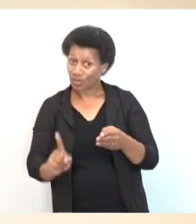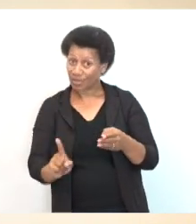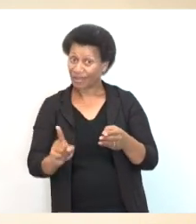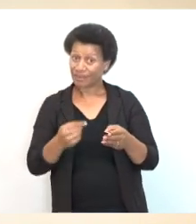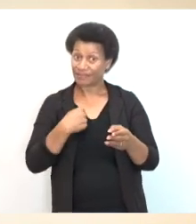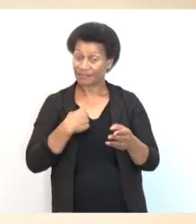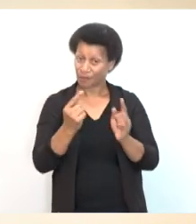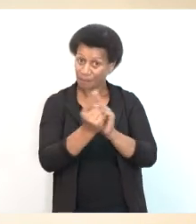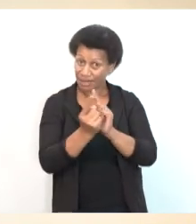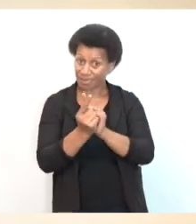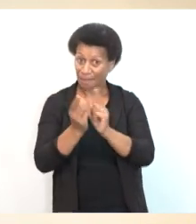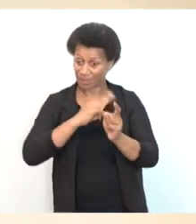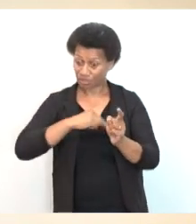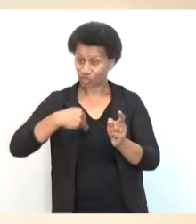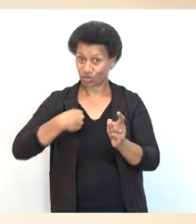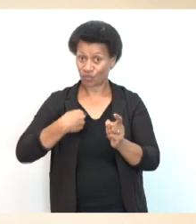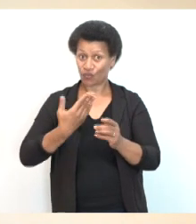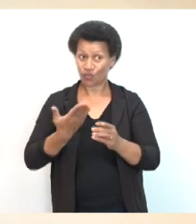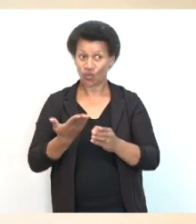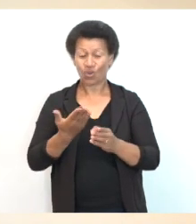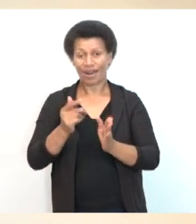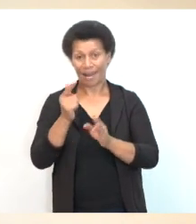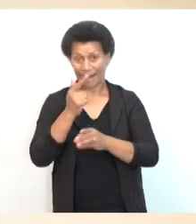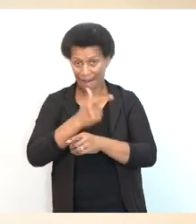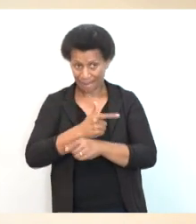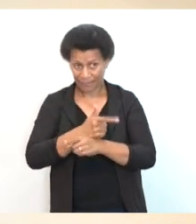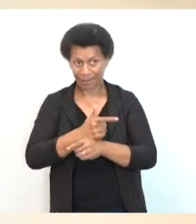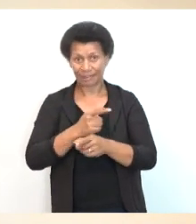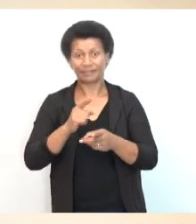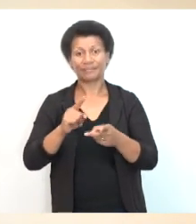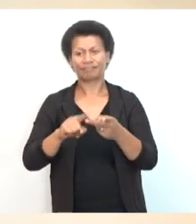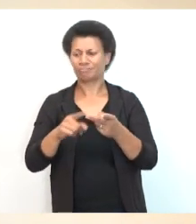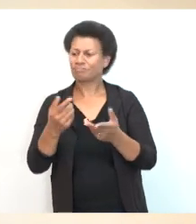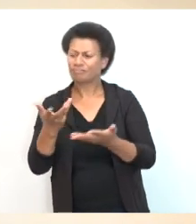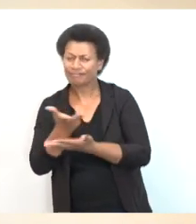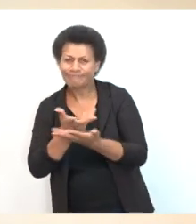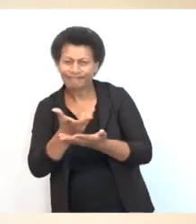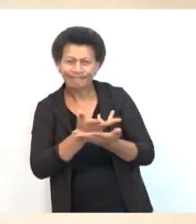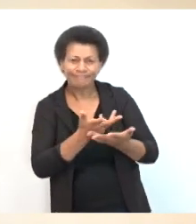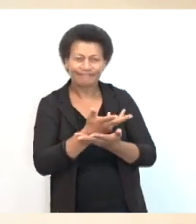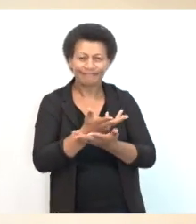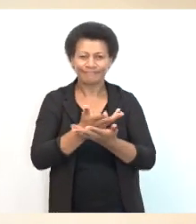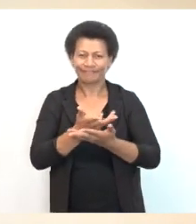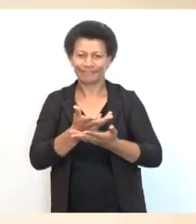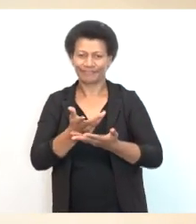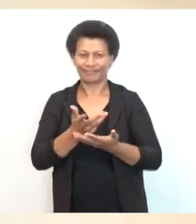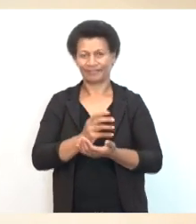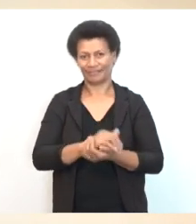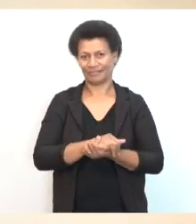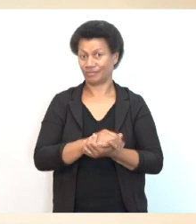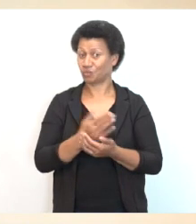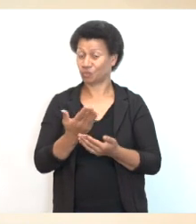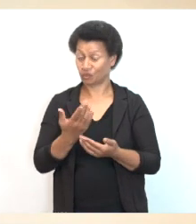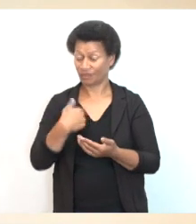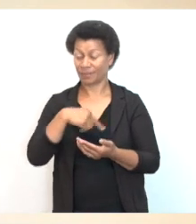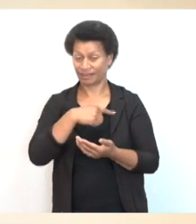to go to cabinet for endorsement of that policy to be reviewed. Currently, I can confirm there